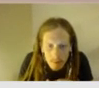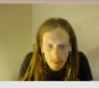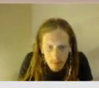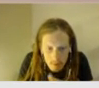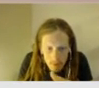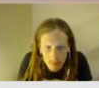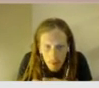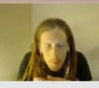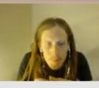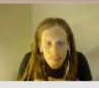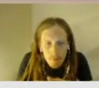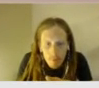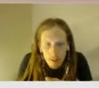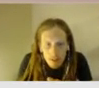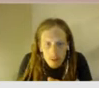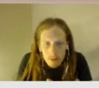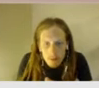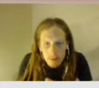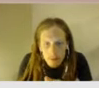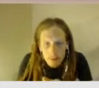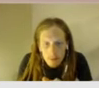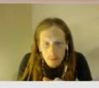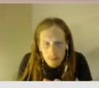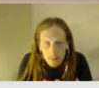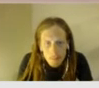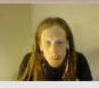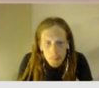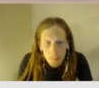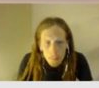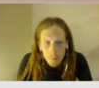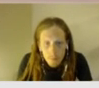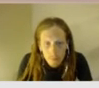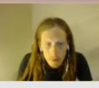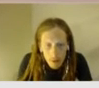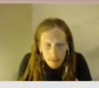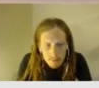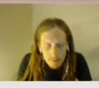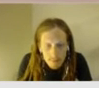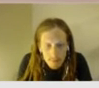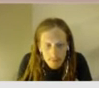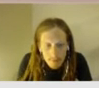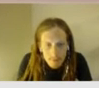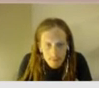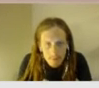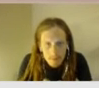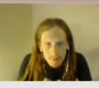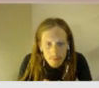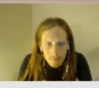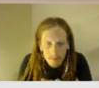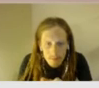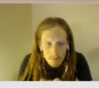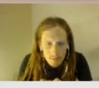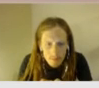where I try to tell people stories who are kind of coming out of jail and the challenges that they face and their families, too, because it's not just people who are